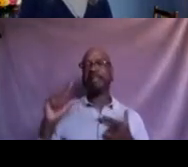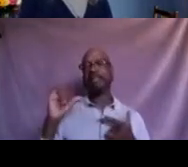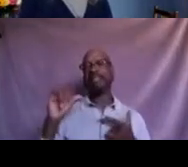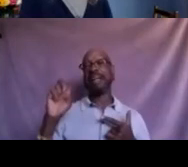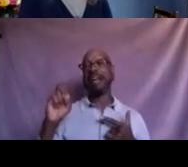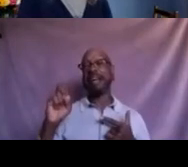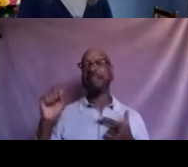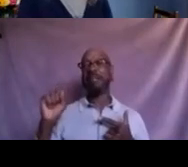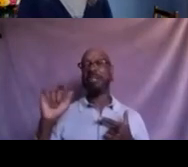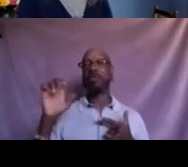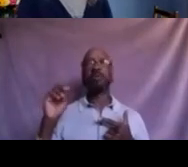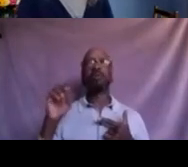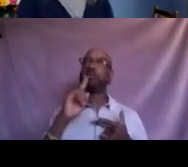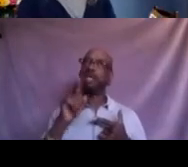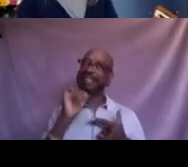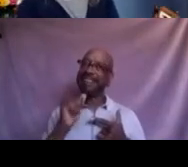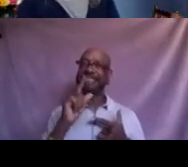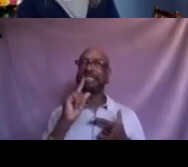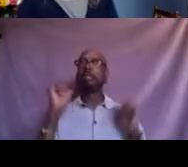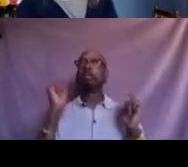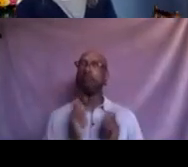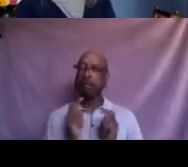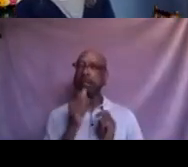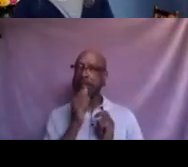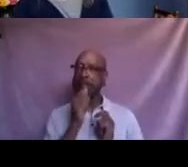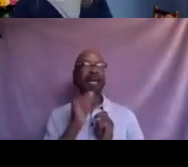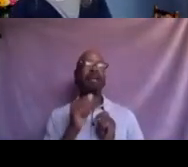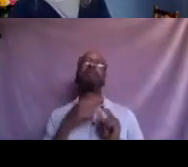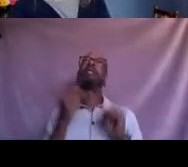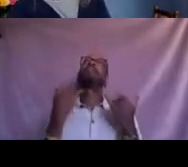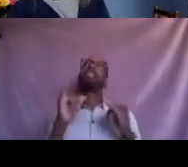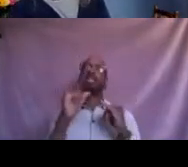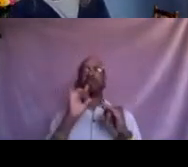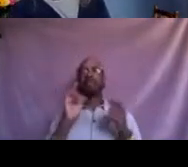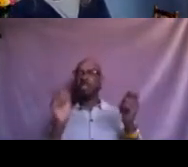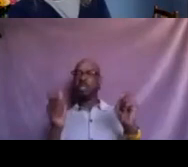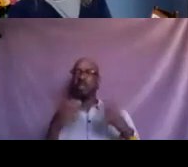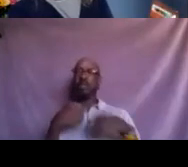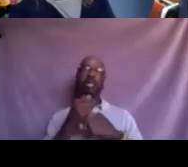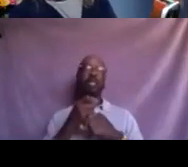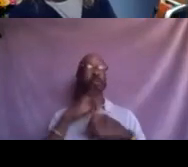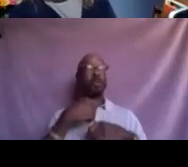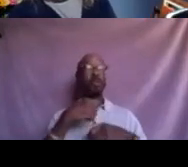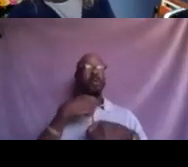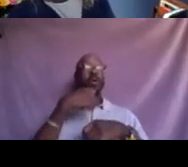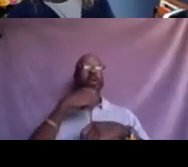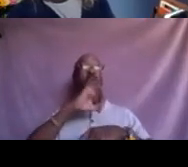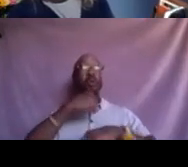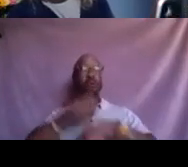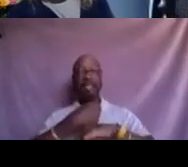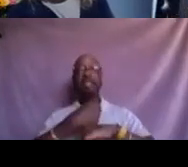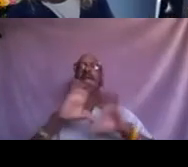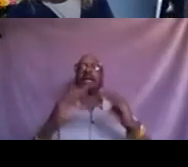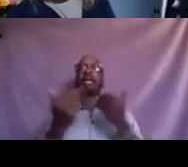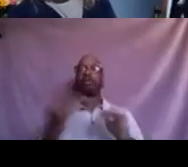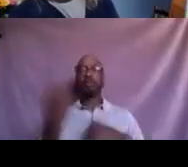it was originally designed to be. I've tried to adjust it to make it still interactive. You're going to actually create a classroom today, all of those things, but just have some